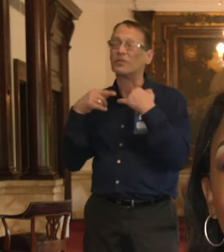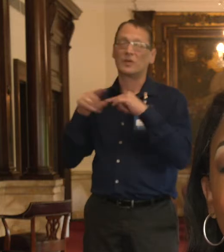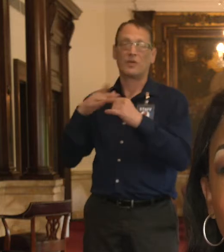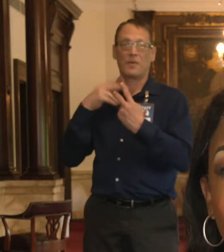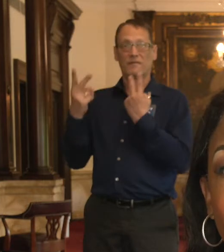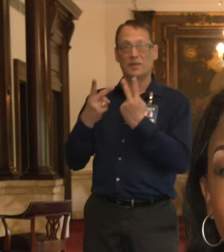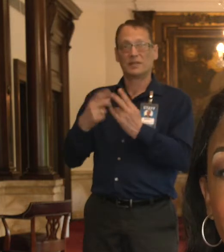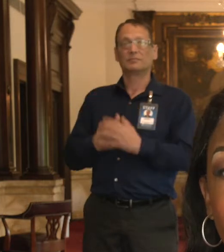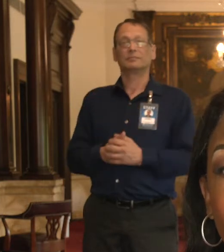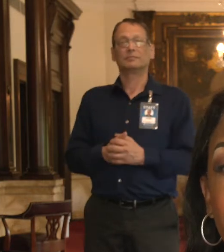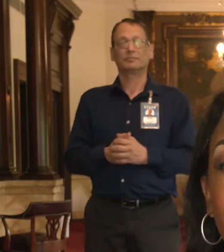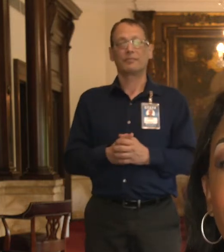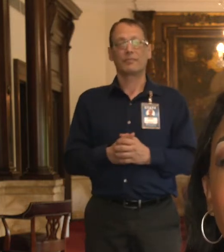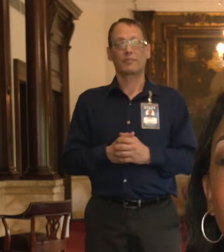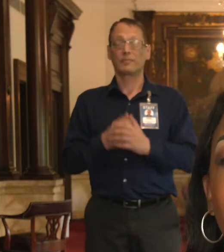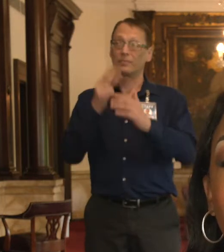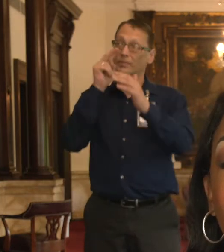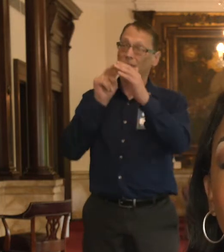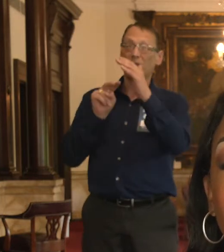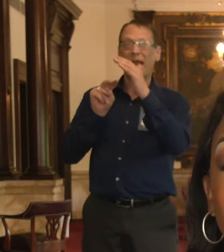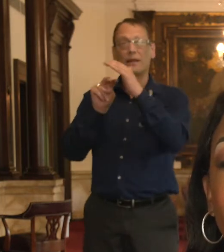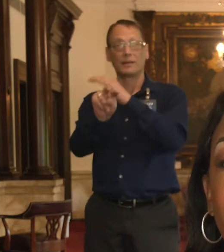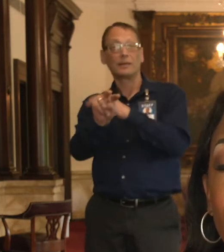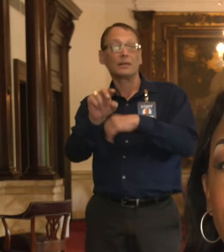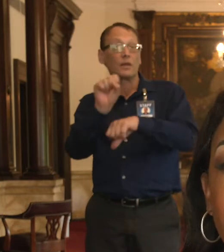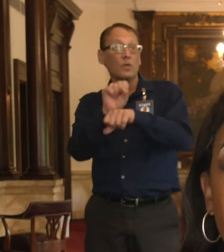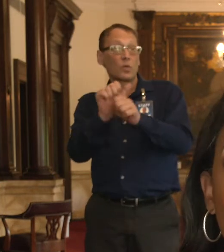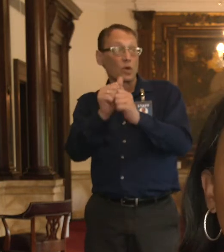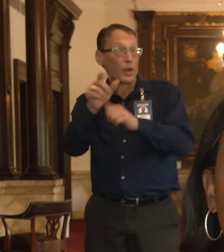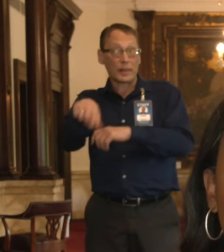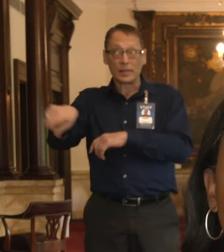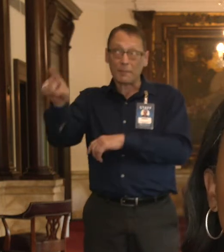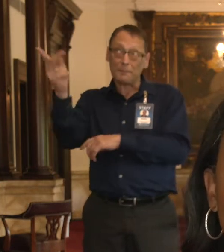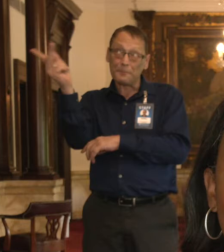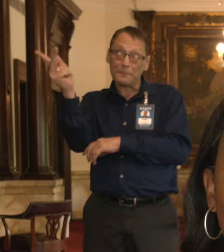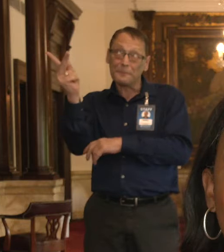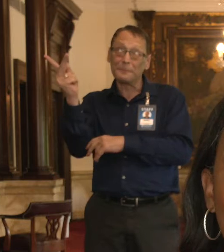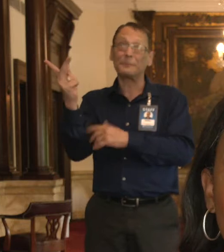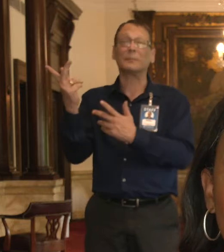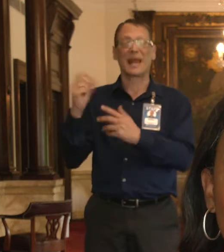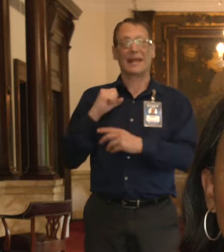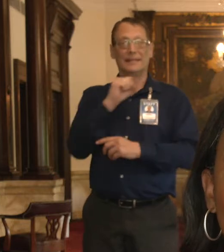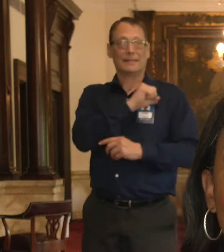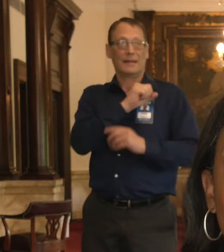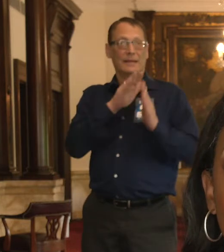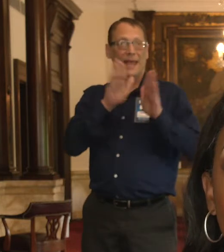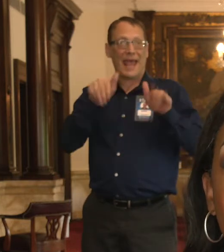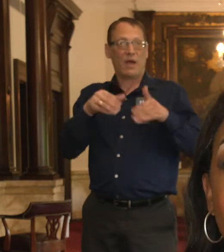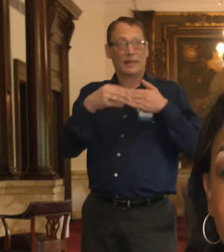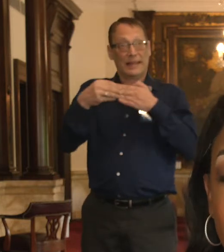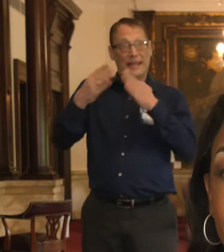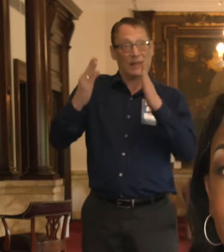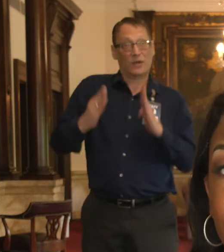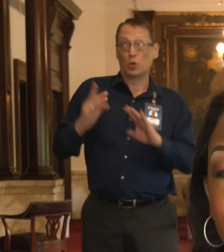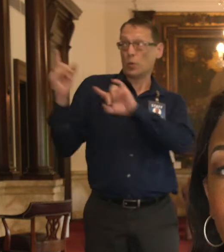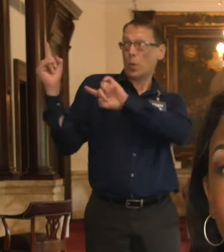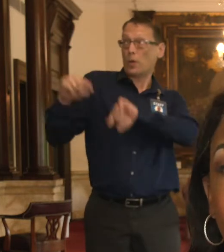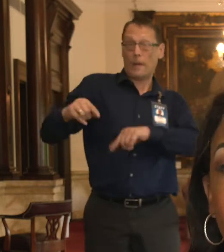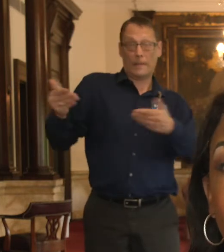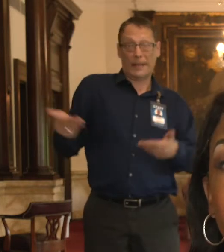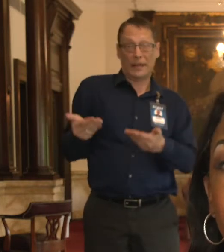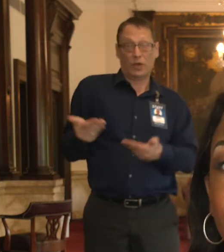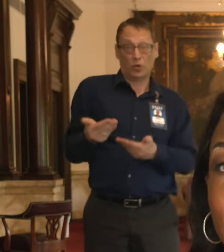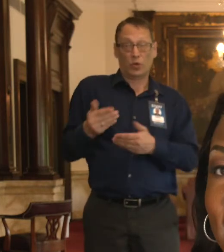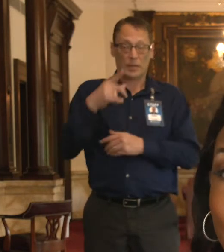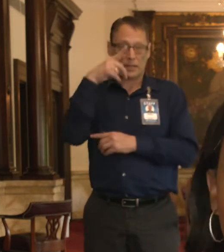And I look forward to working with them and welcoming the Senate and House leaders this summer after session's